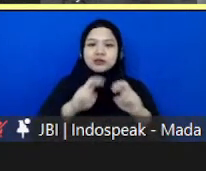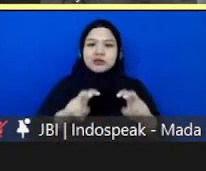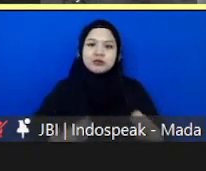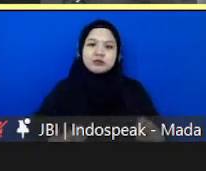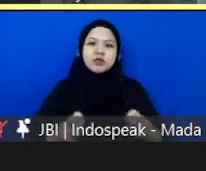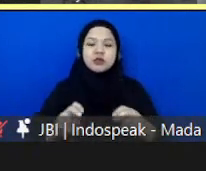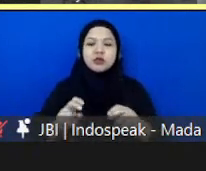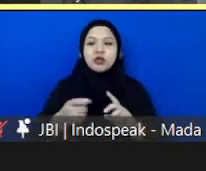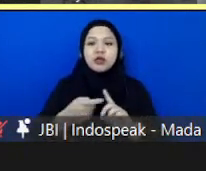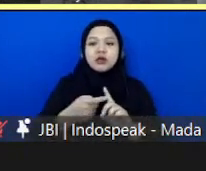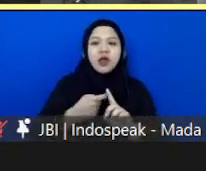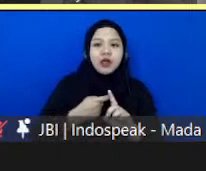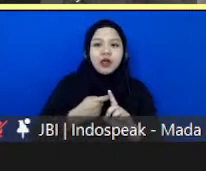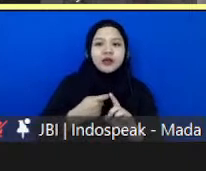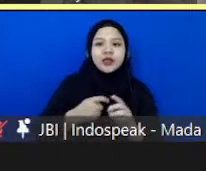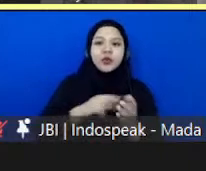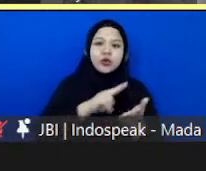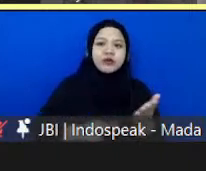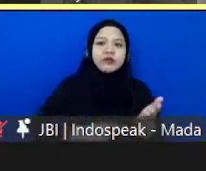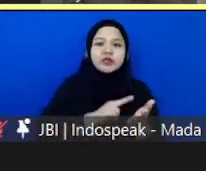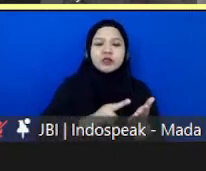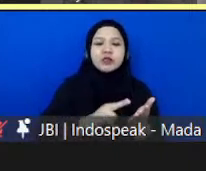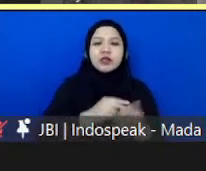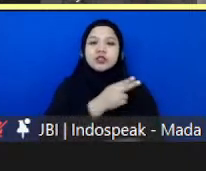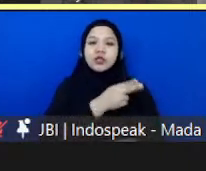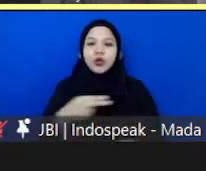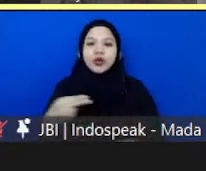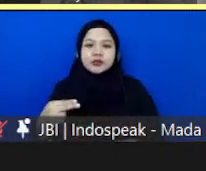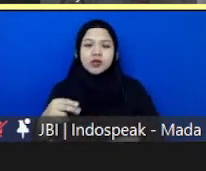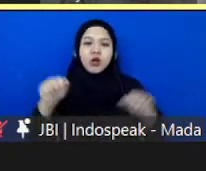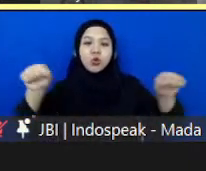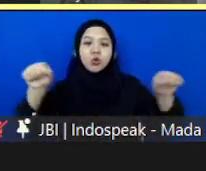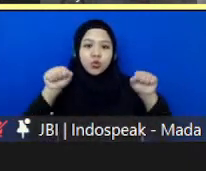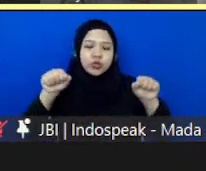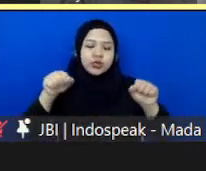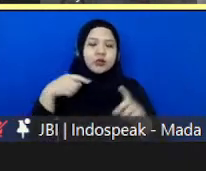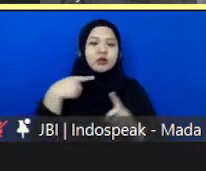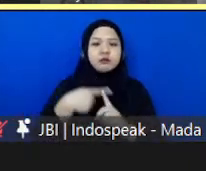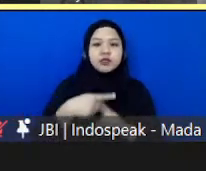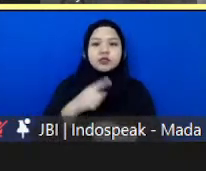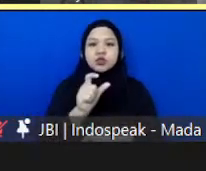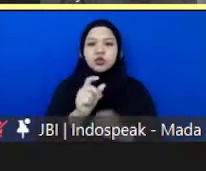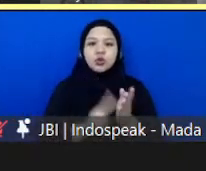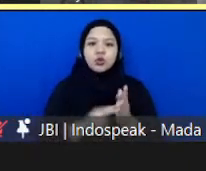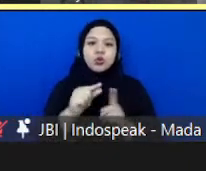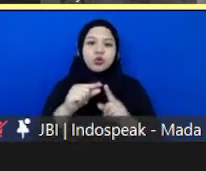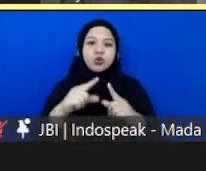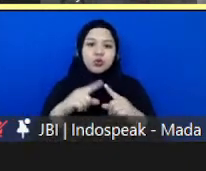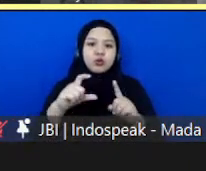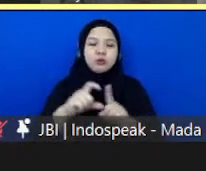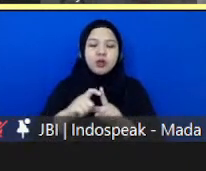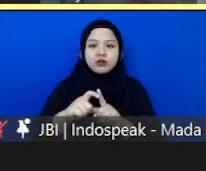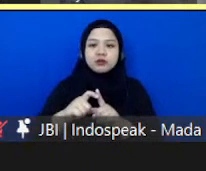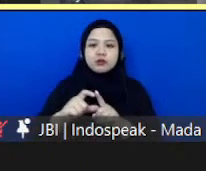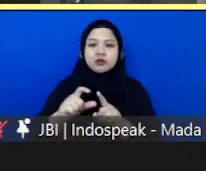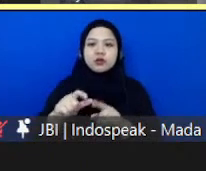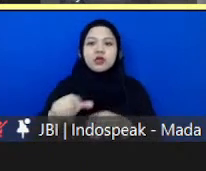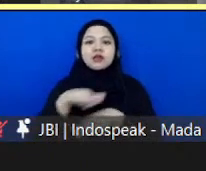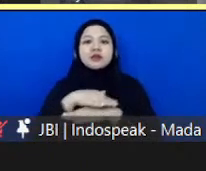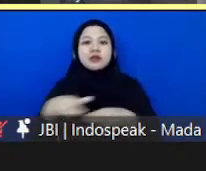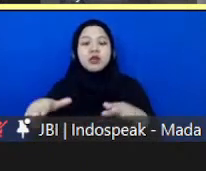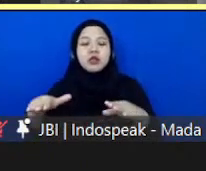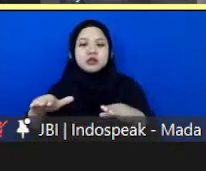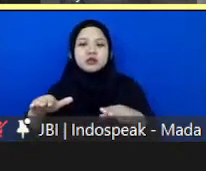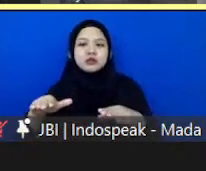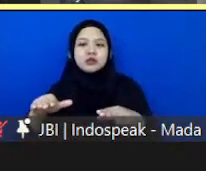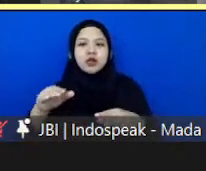by the University of Indonesia and the Universitas Pajajaran to be finalized in